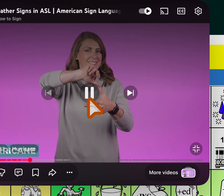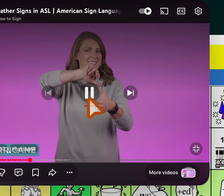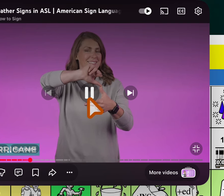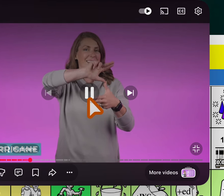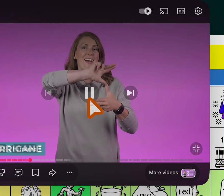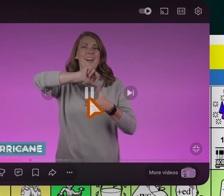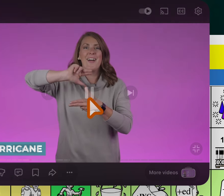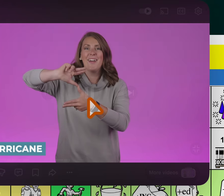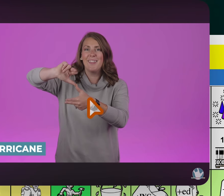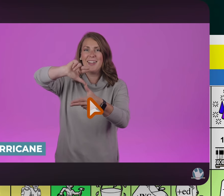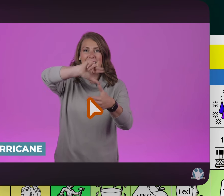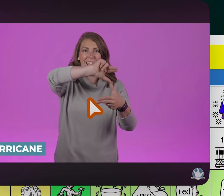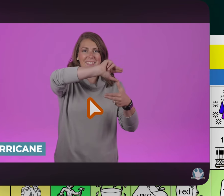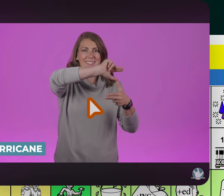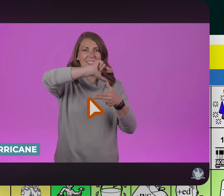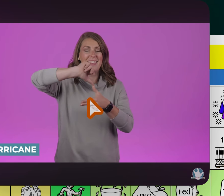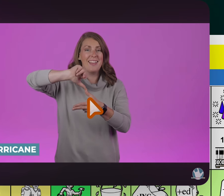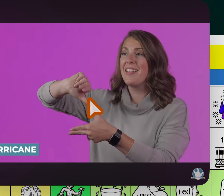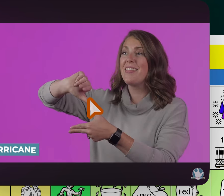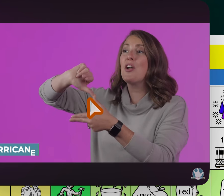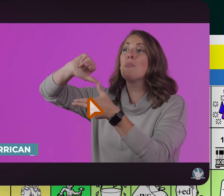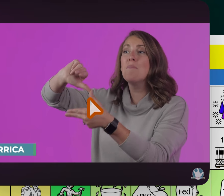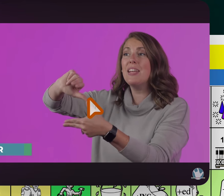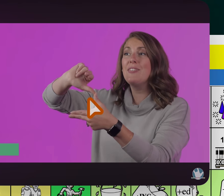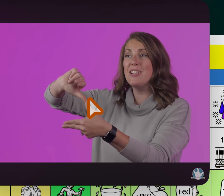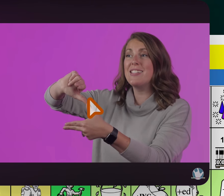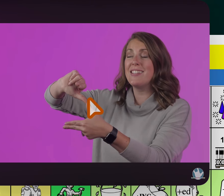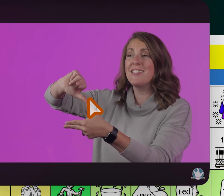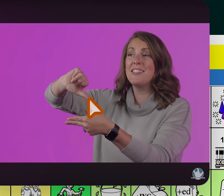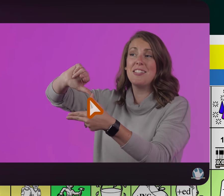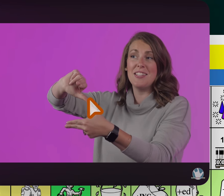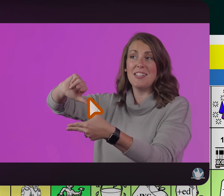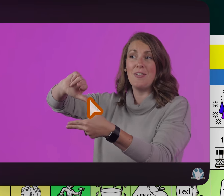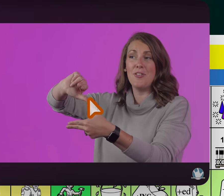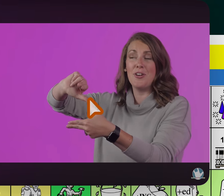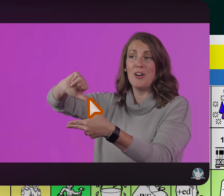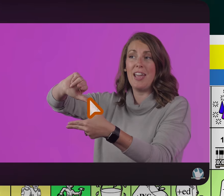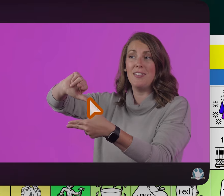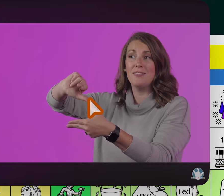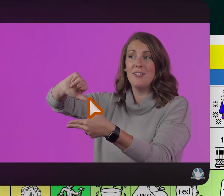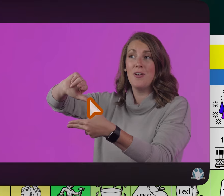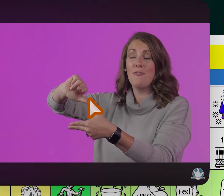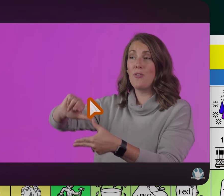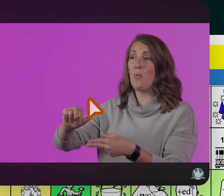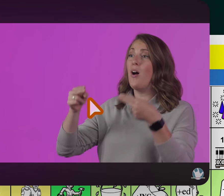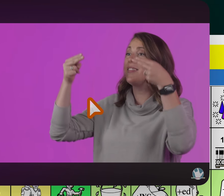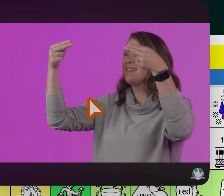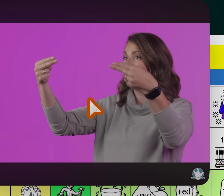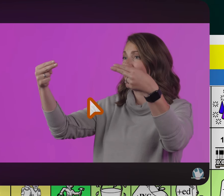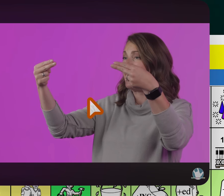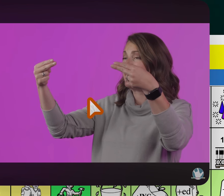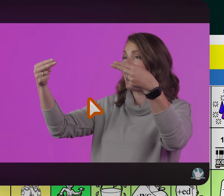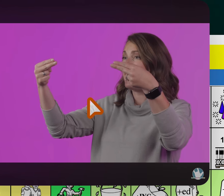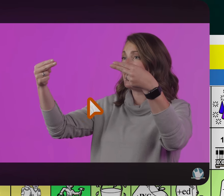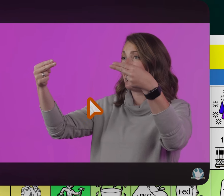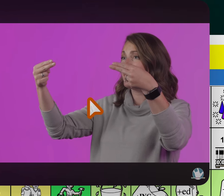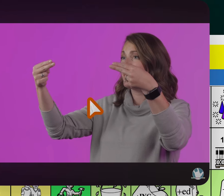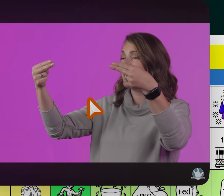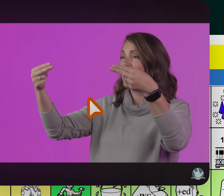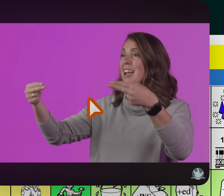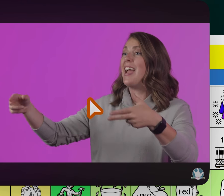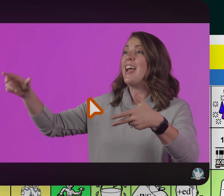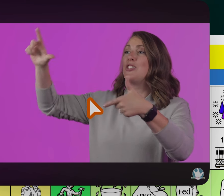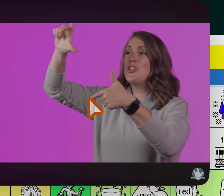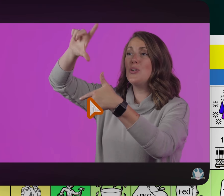Hurricane. Hurricane. There are many reasons this is the sign for hurricane. For one, it's H